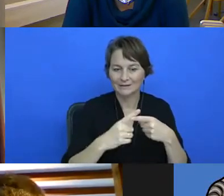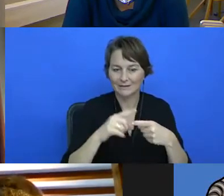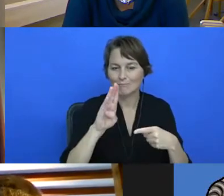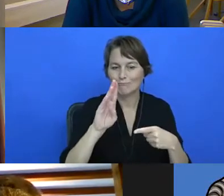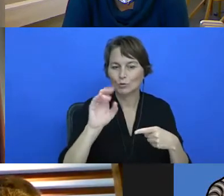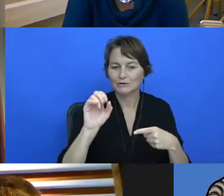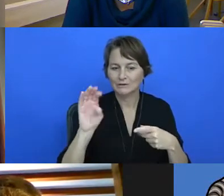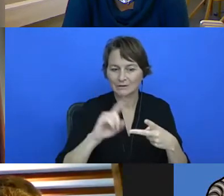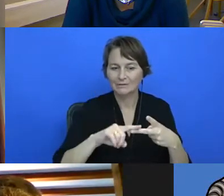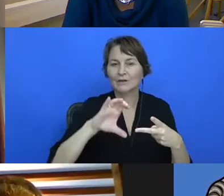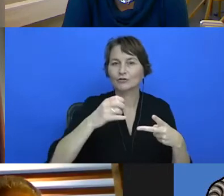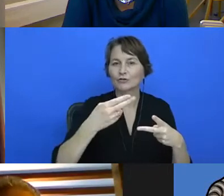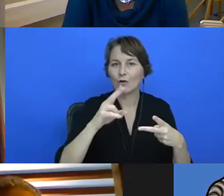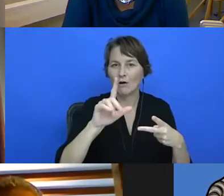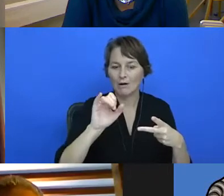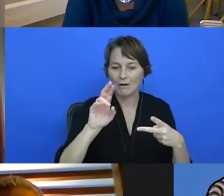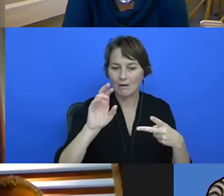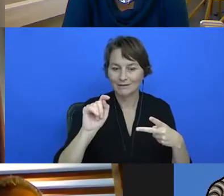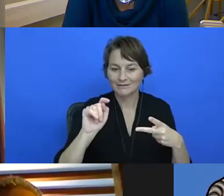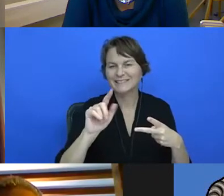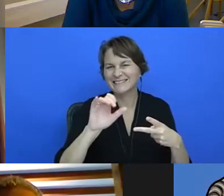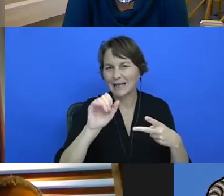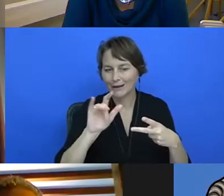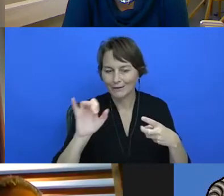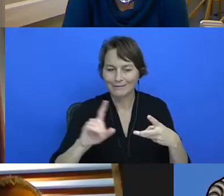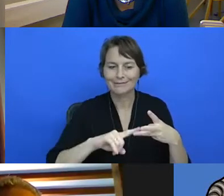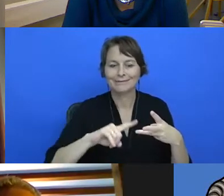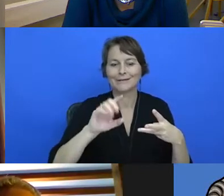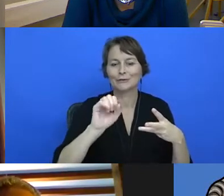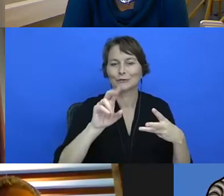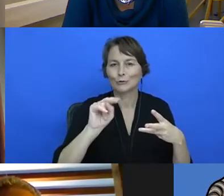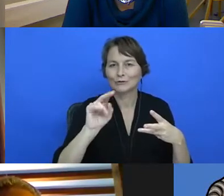Tyne, and Bodo Winter. And I suggest that we start this